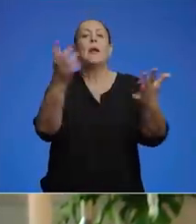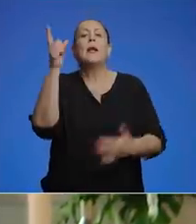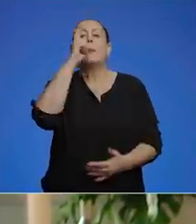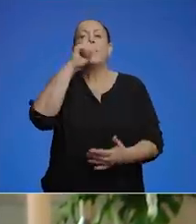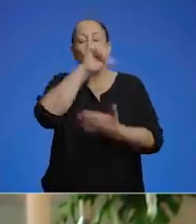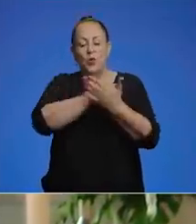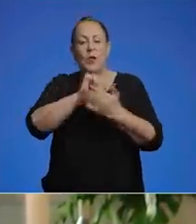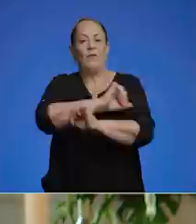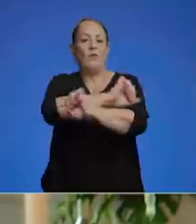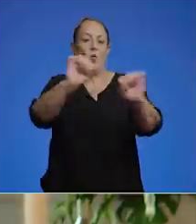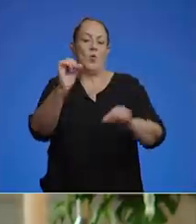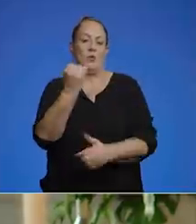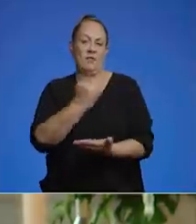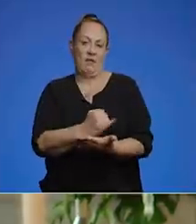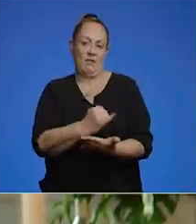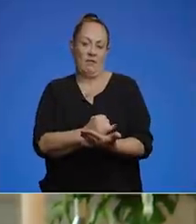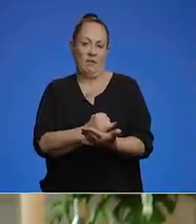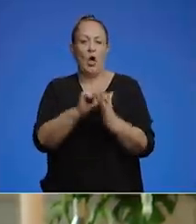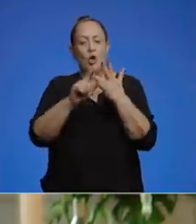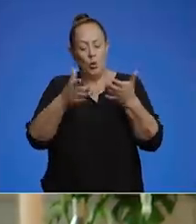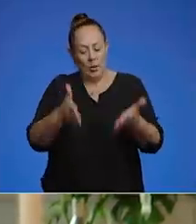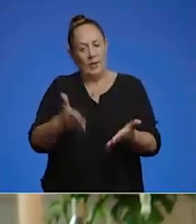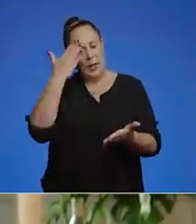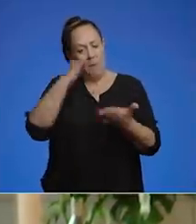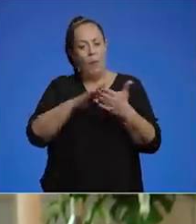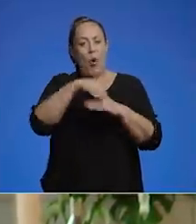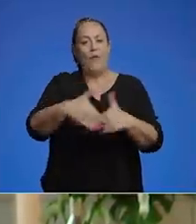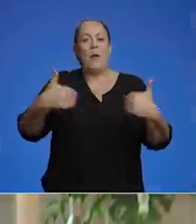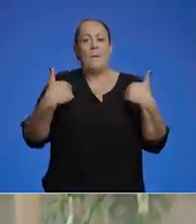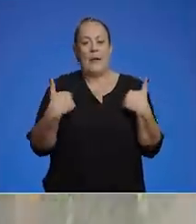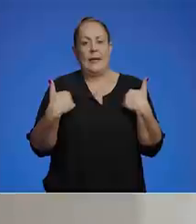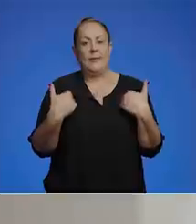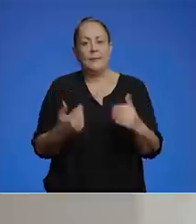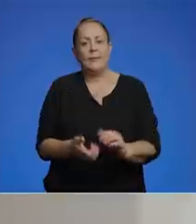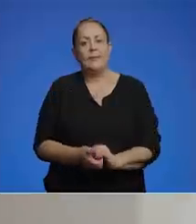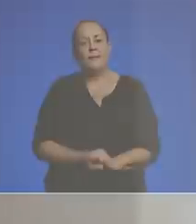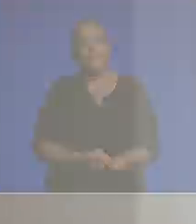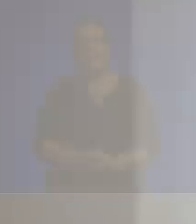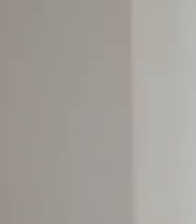you and for many for the forgiveness of sins. Do this in memory of me."